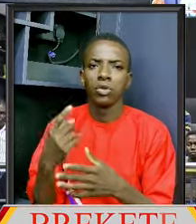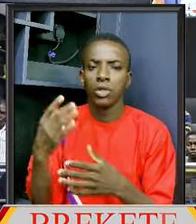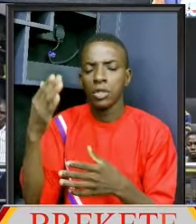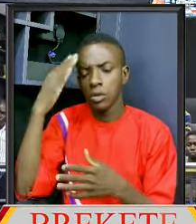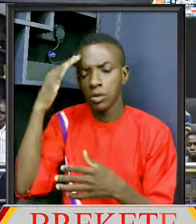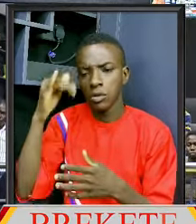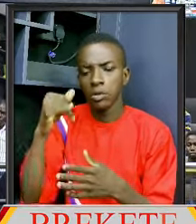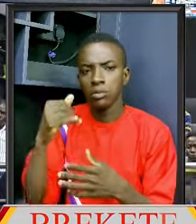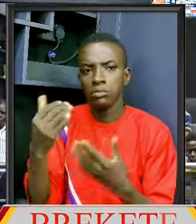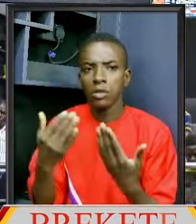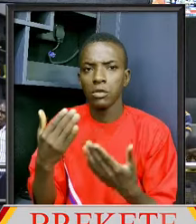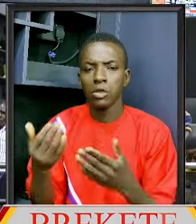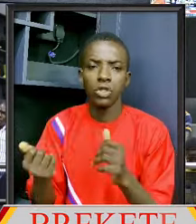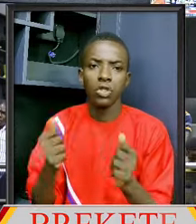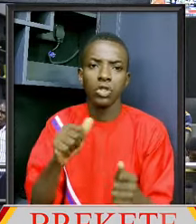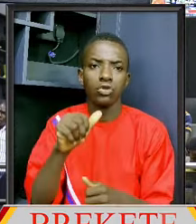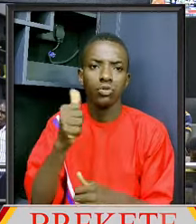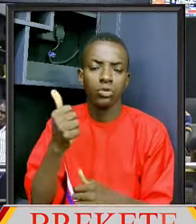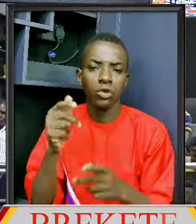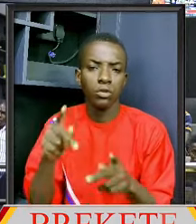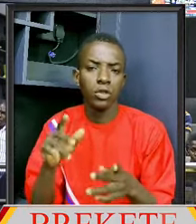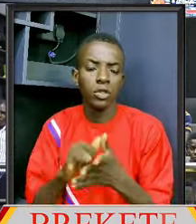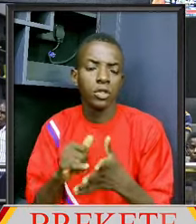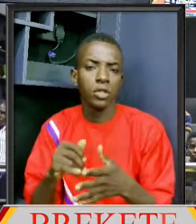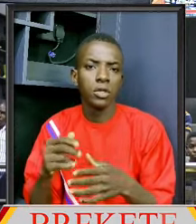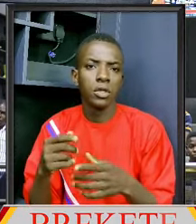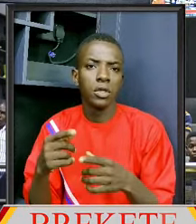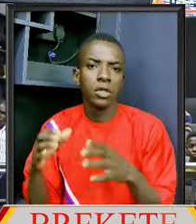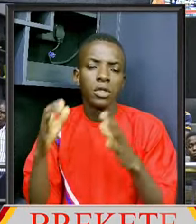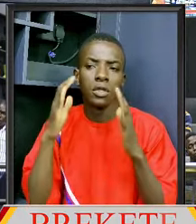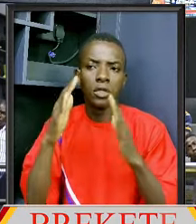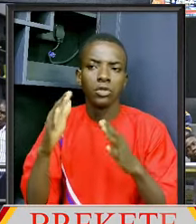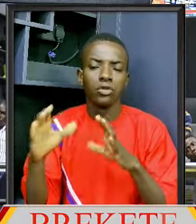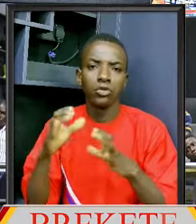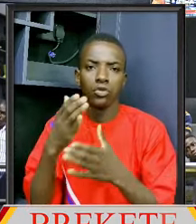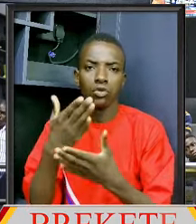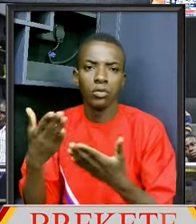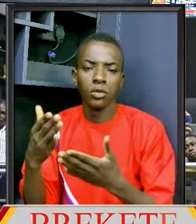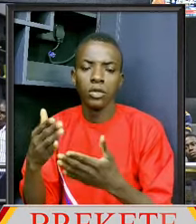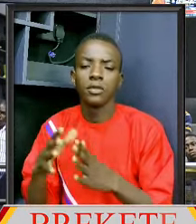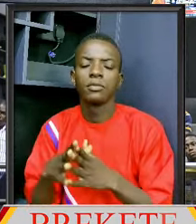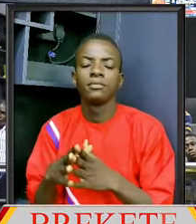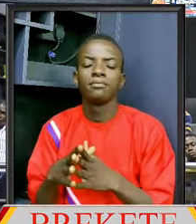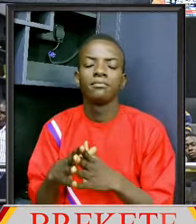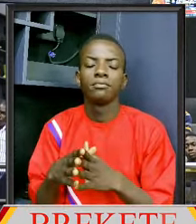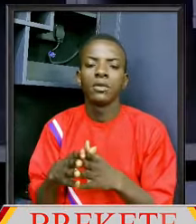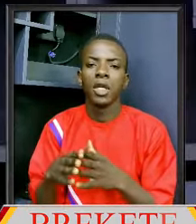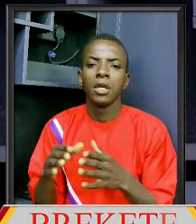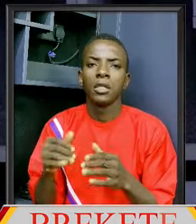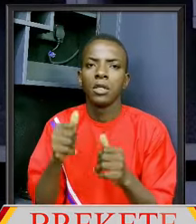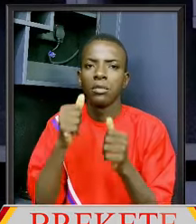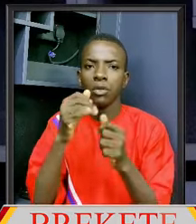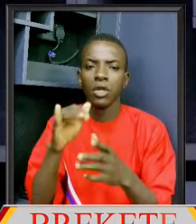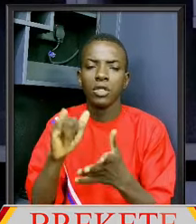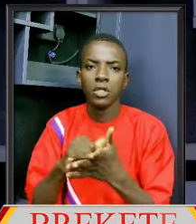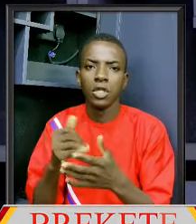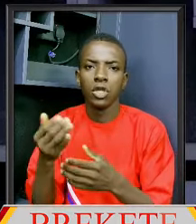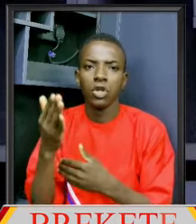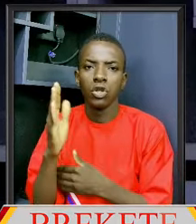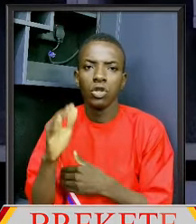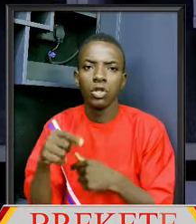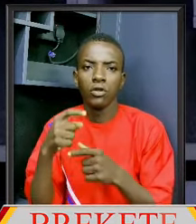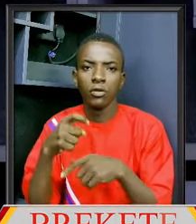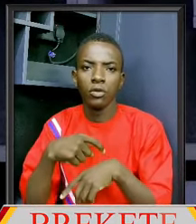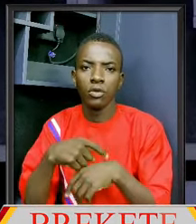one I know, I'm unless he change tomorrow. Now, person will be saying when he did determined to do something, he go do. It's actually a blessing that God gave